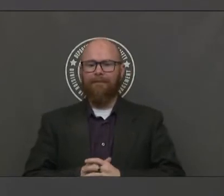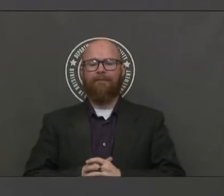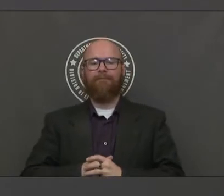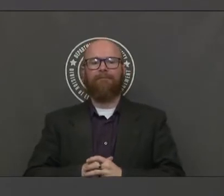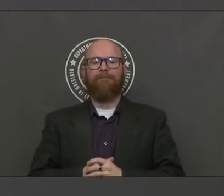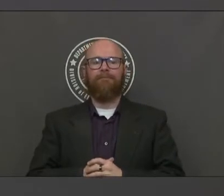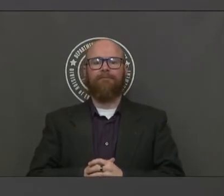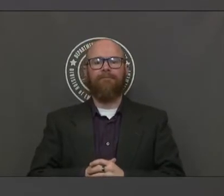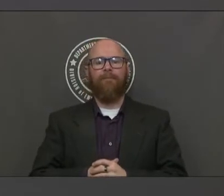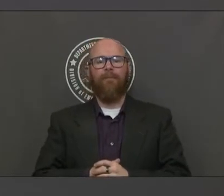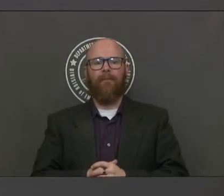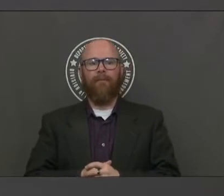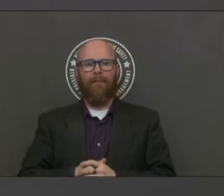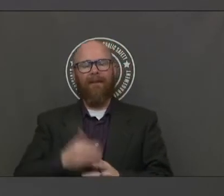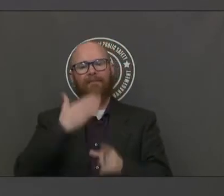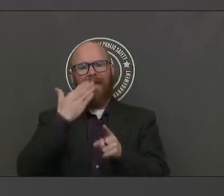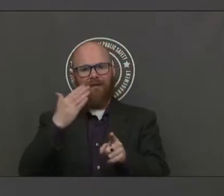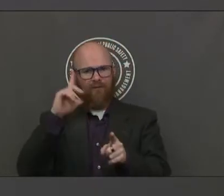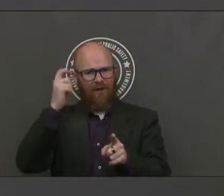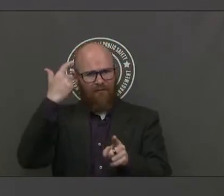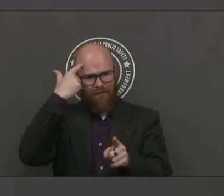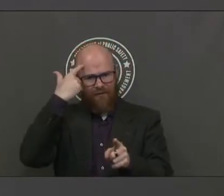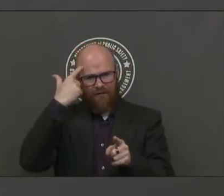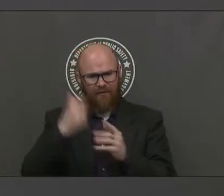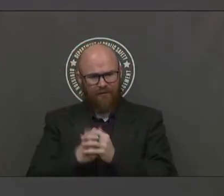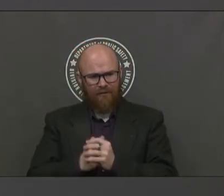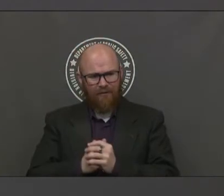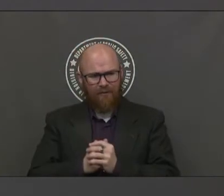Thank you, Governor. This is Chris Reed, Georgia News.